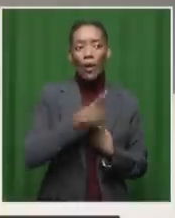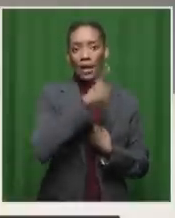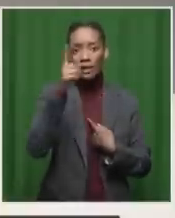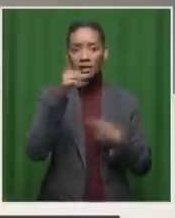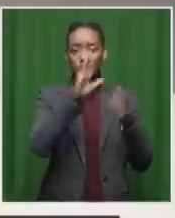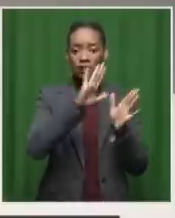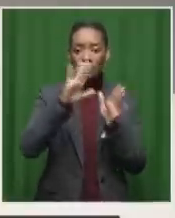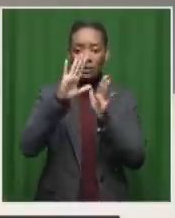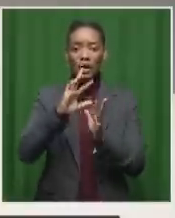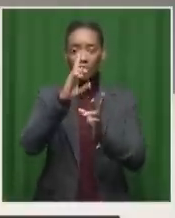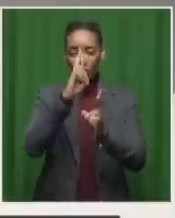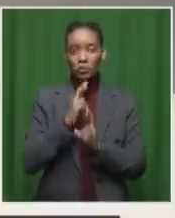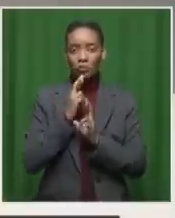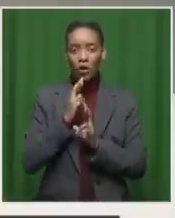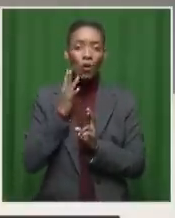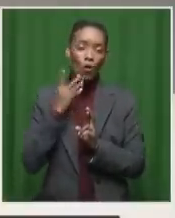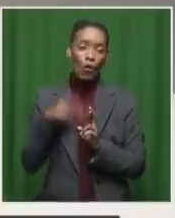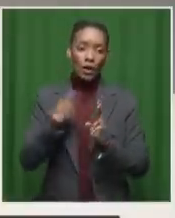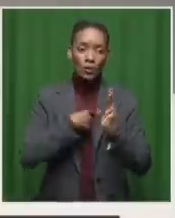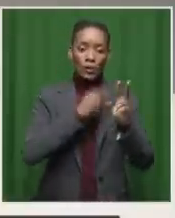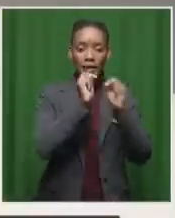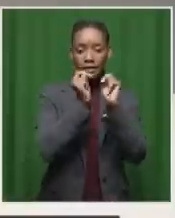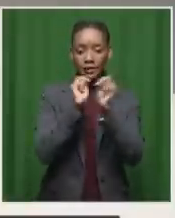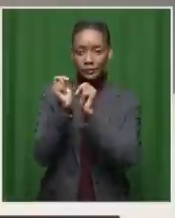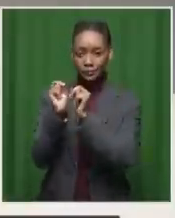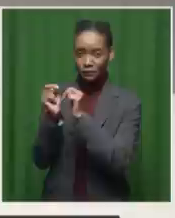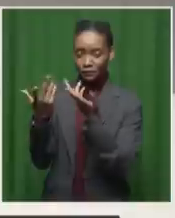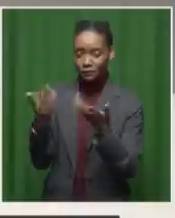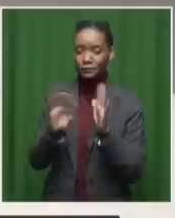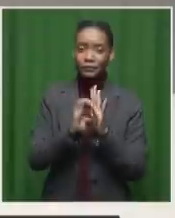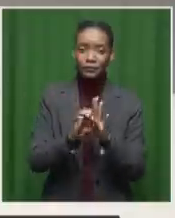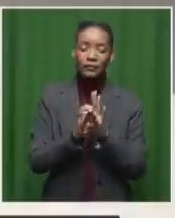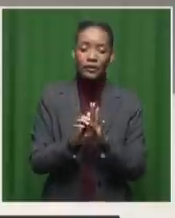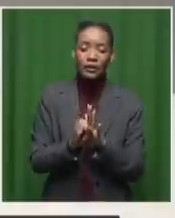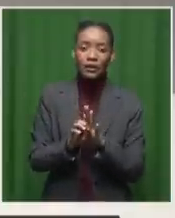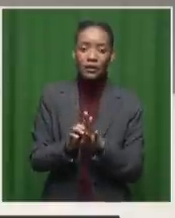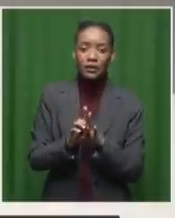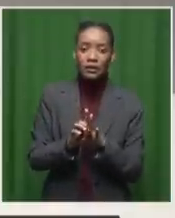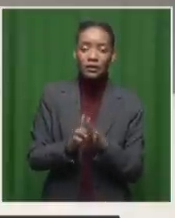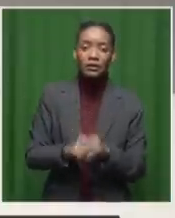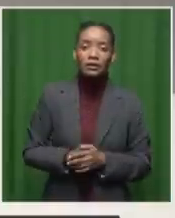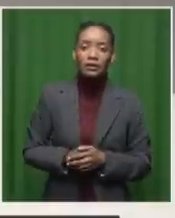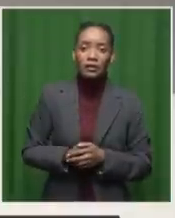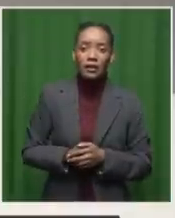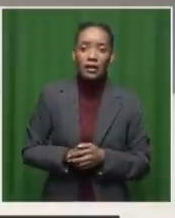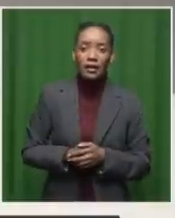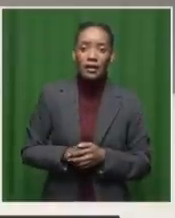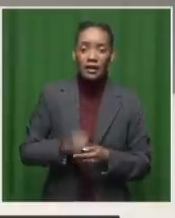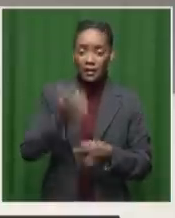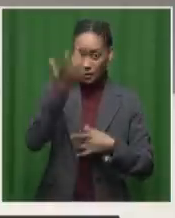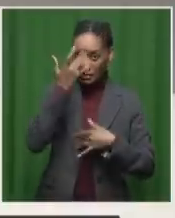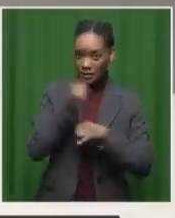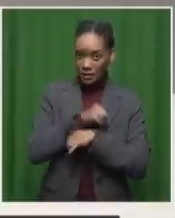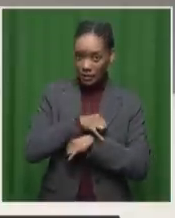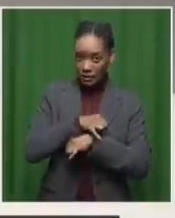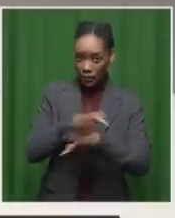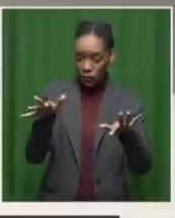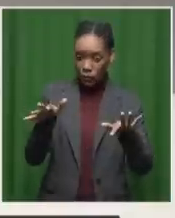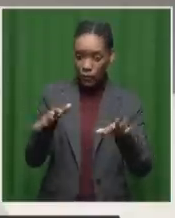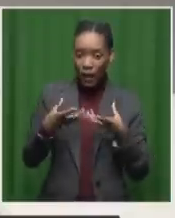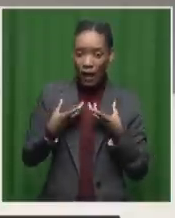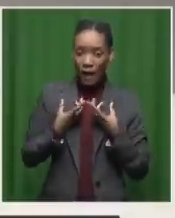are negotiating with others. I will give you the example of pandemic fund. Pandemic fund is a mechanism